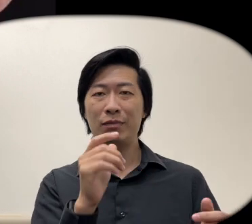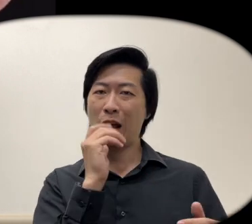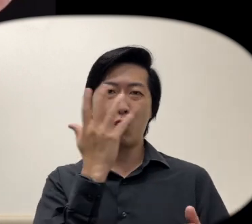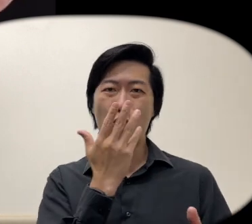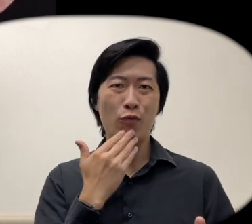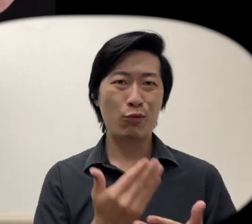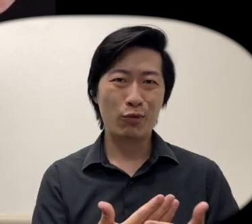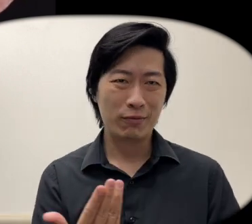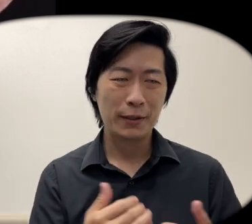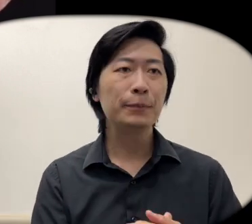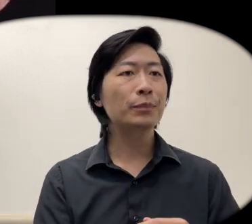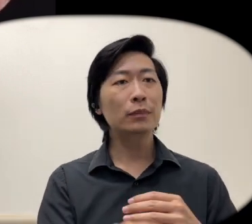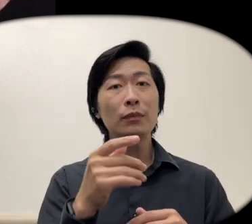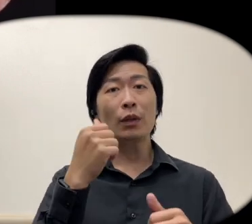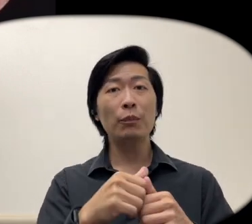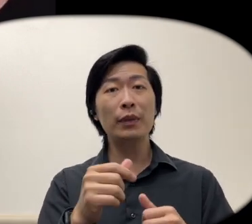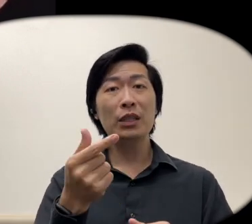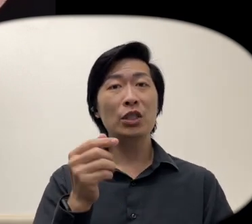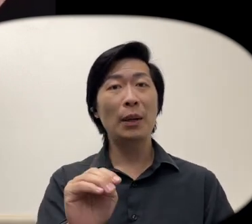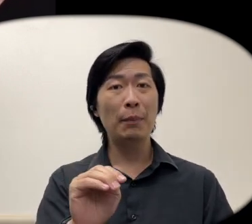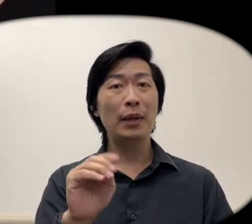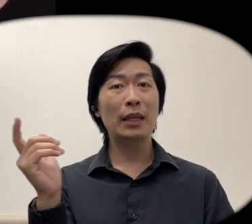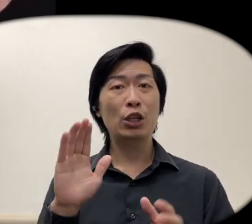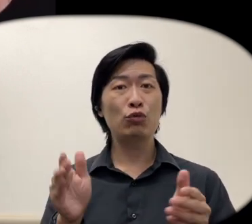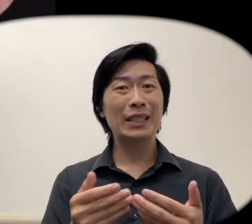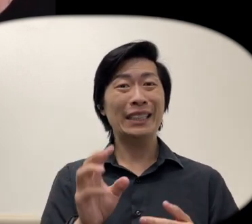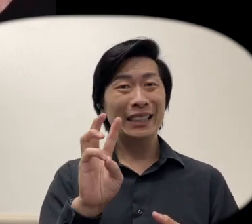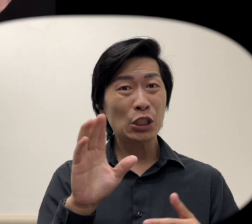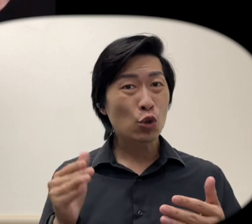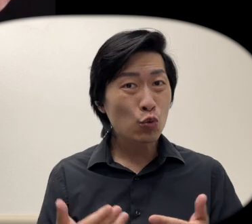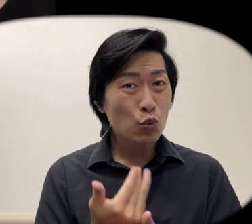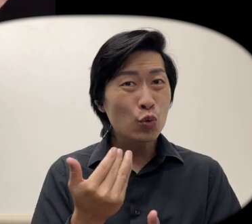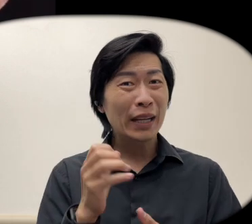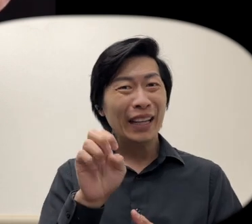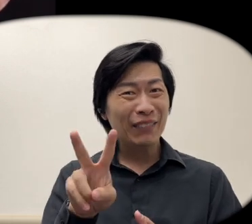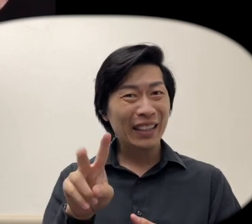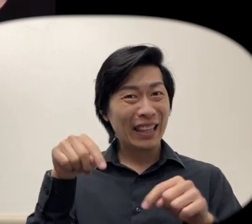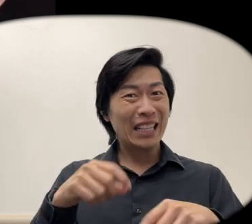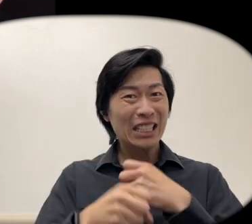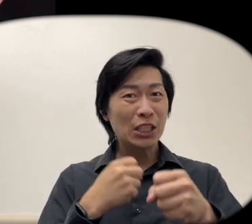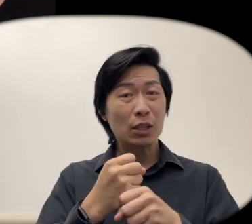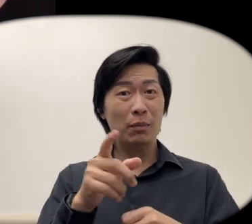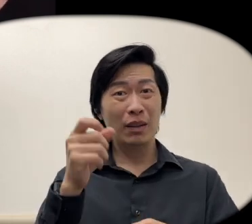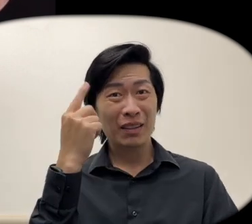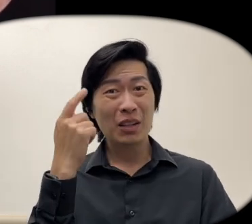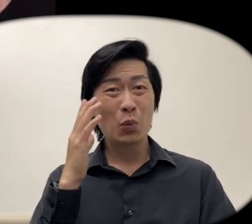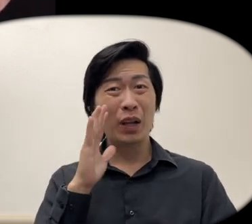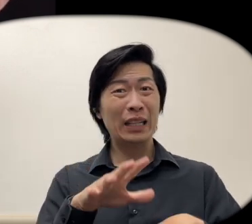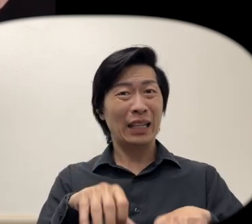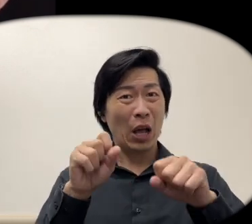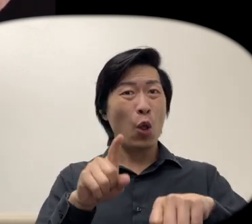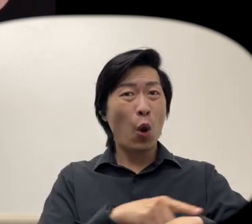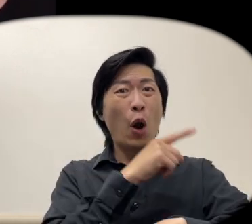remember that GM is introducing 6 new models this year. However, these are going to take a long time to ramp to their full